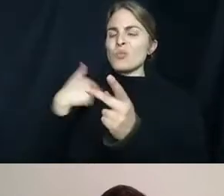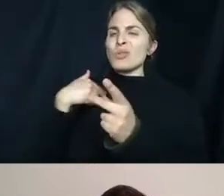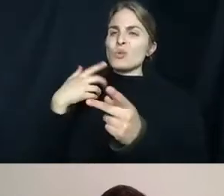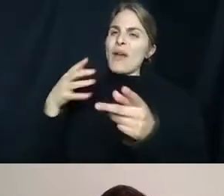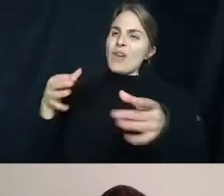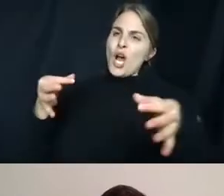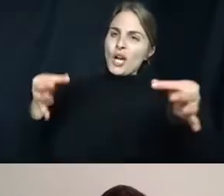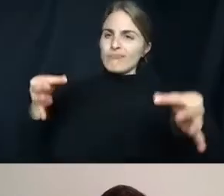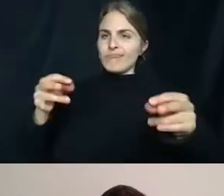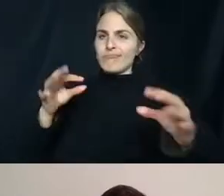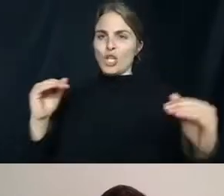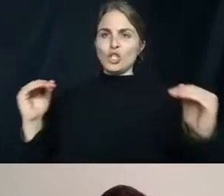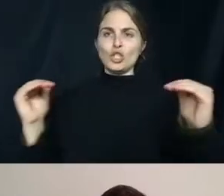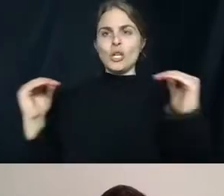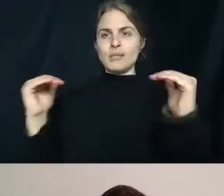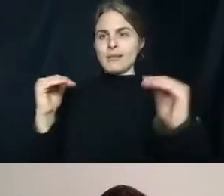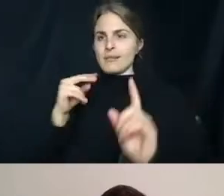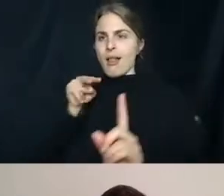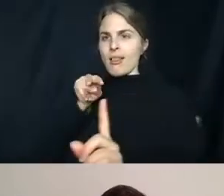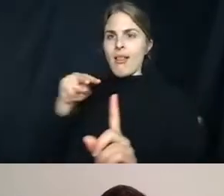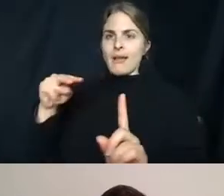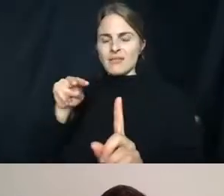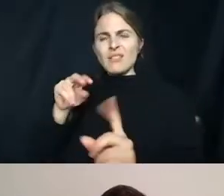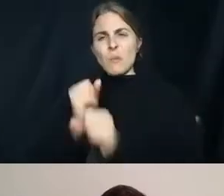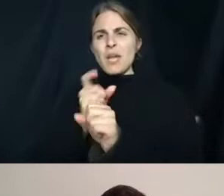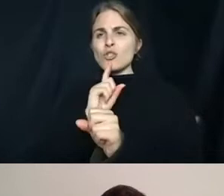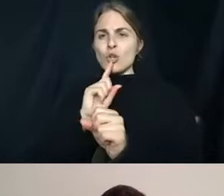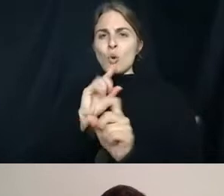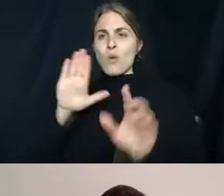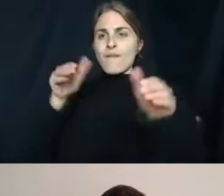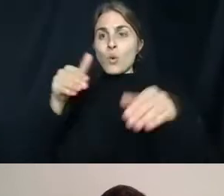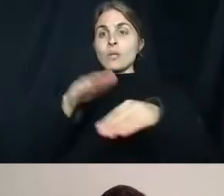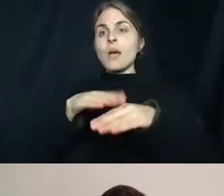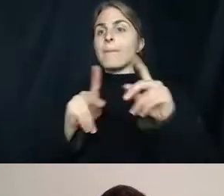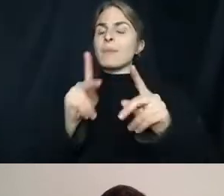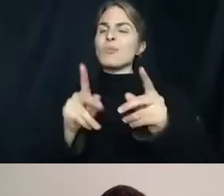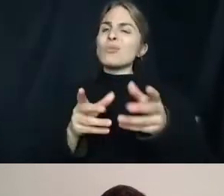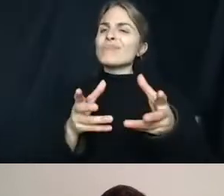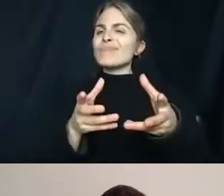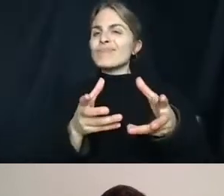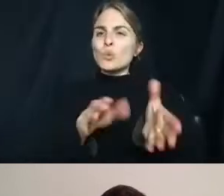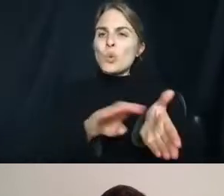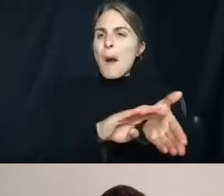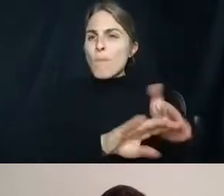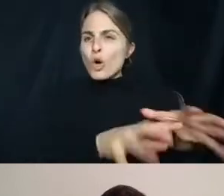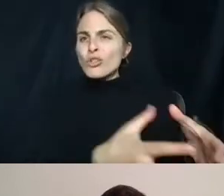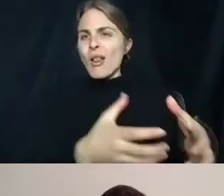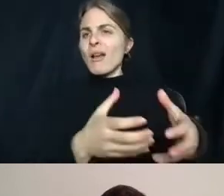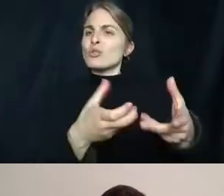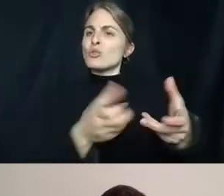the eating disorders field, working to center the needs of the most marginalized in order to create a ripple effect of healing for